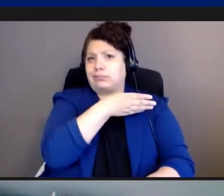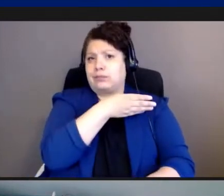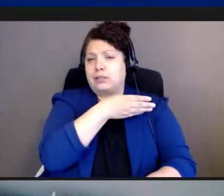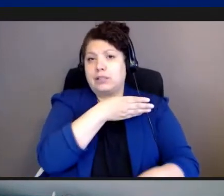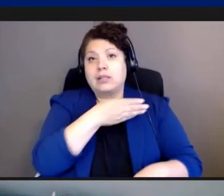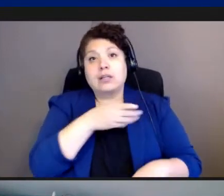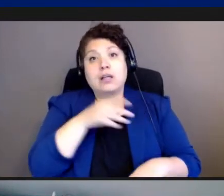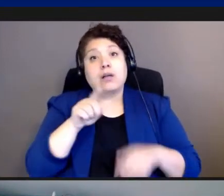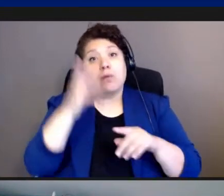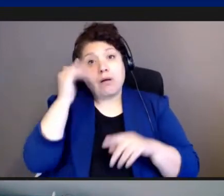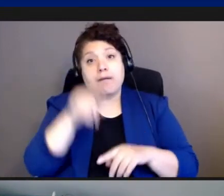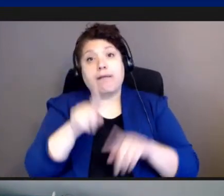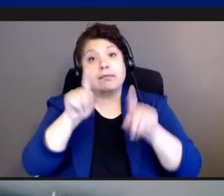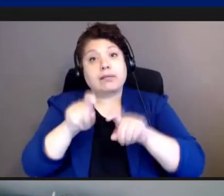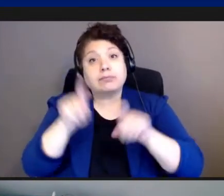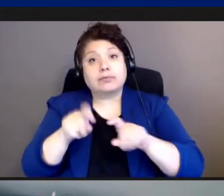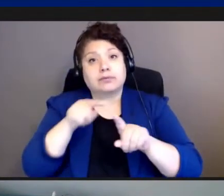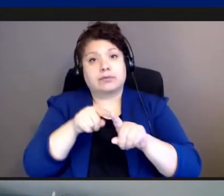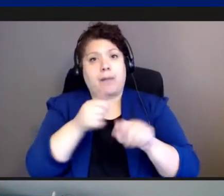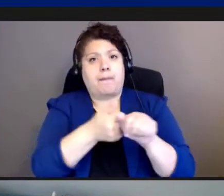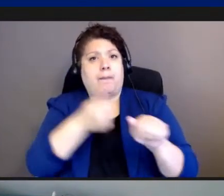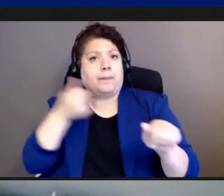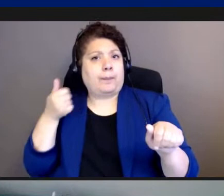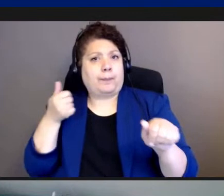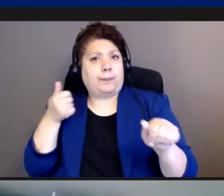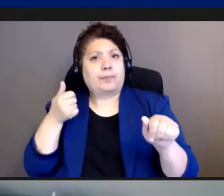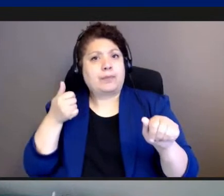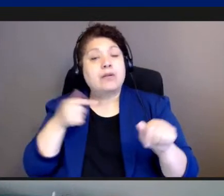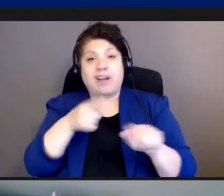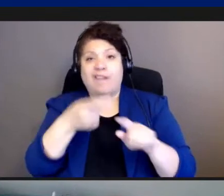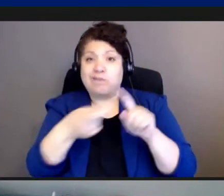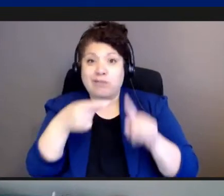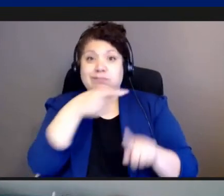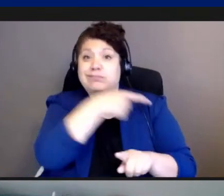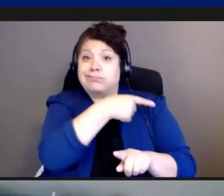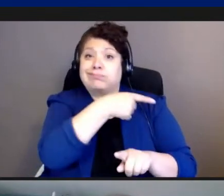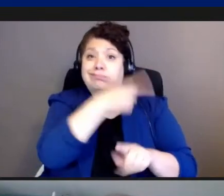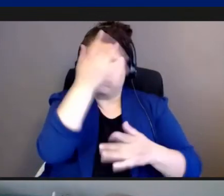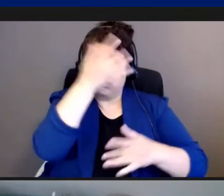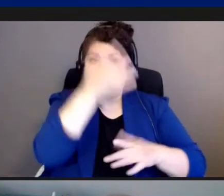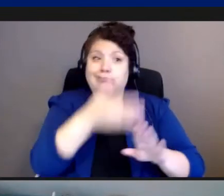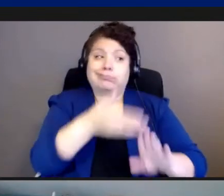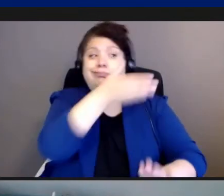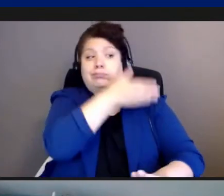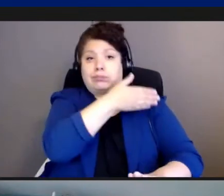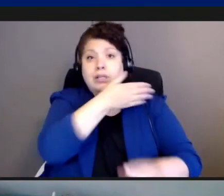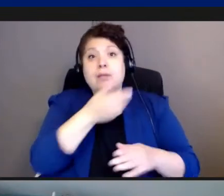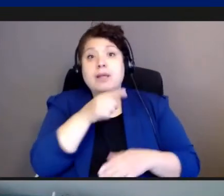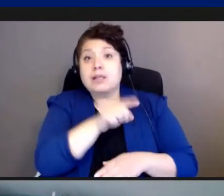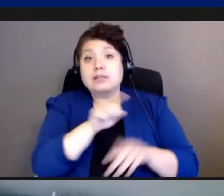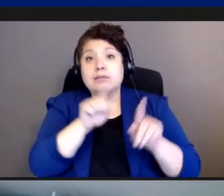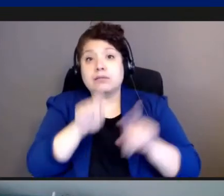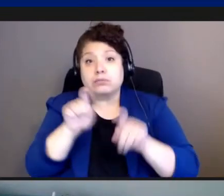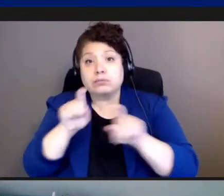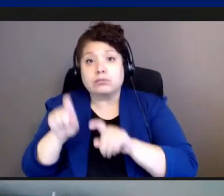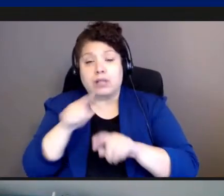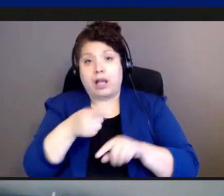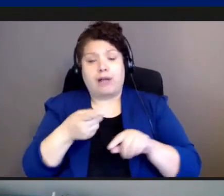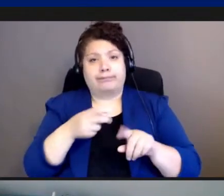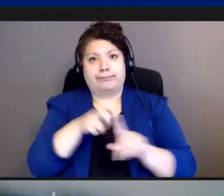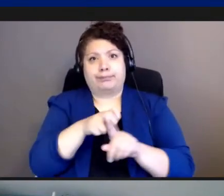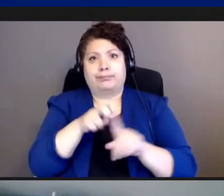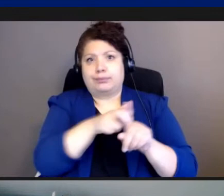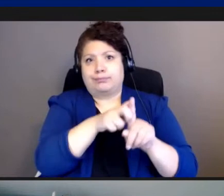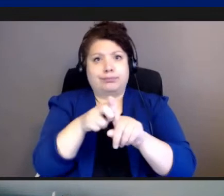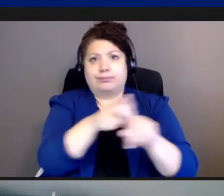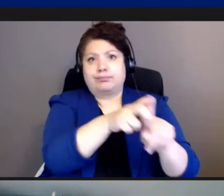to the testing backlog, but the overall trend is unfortunately upwards. And so I hope